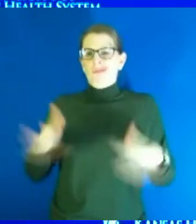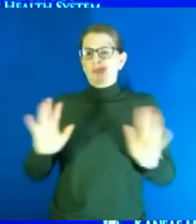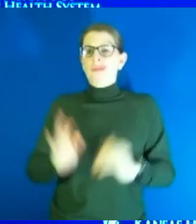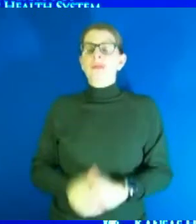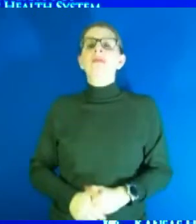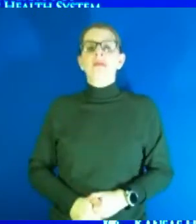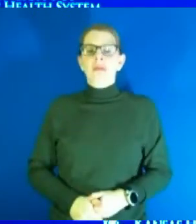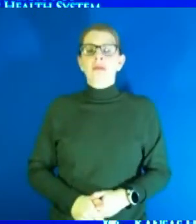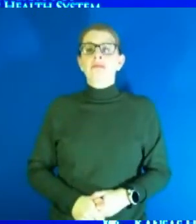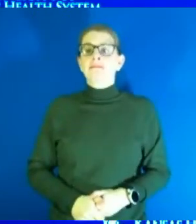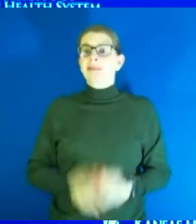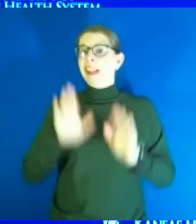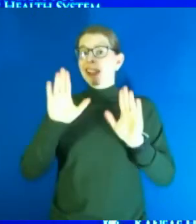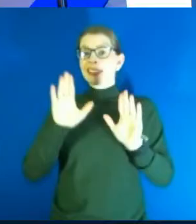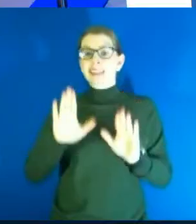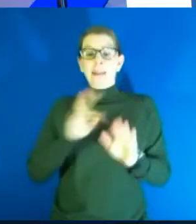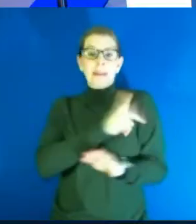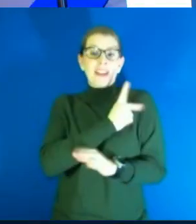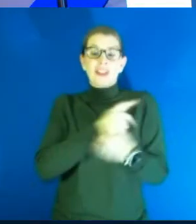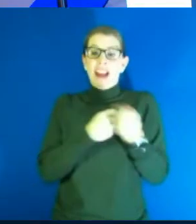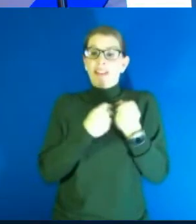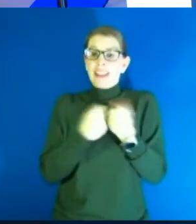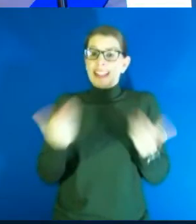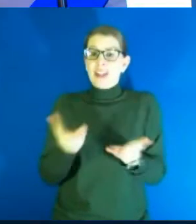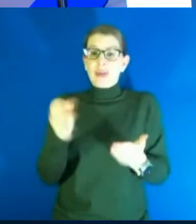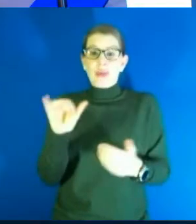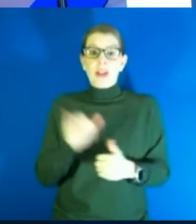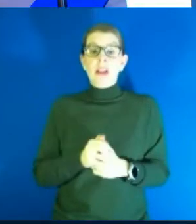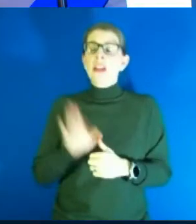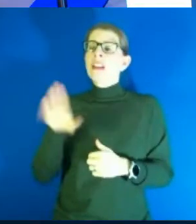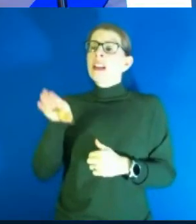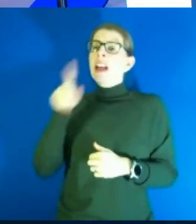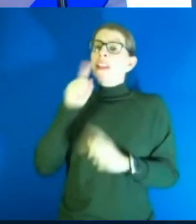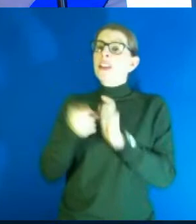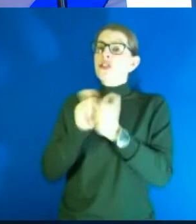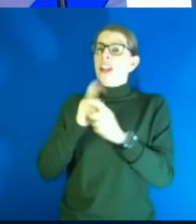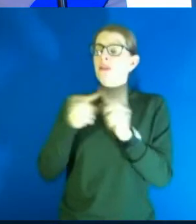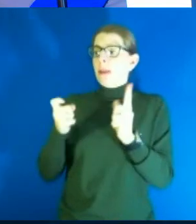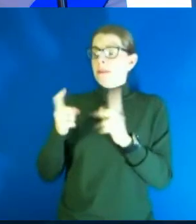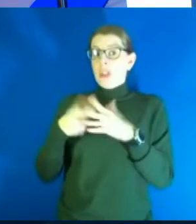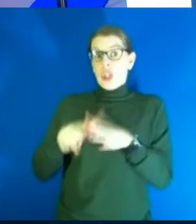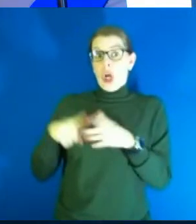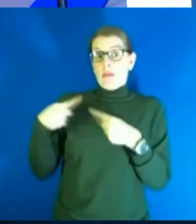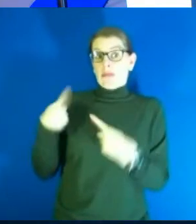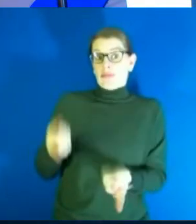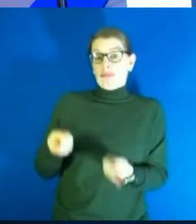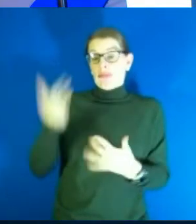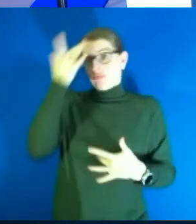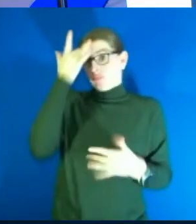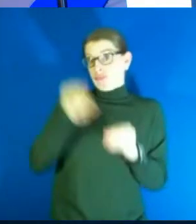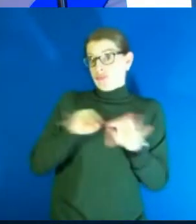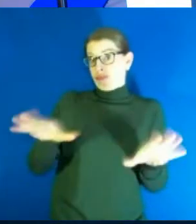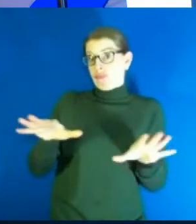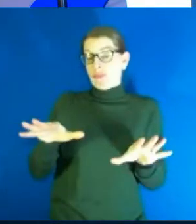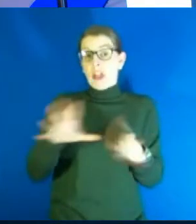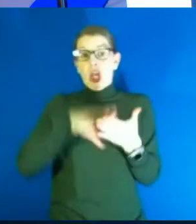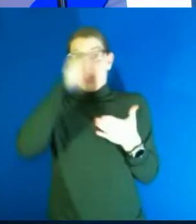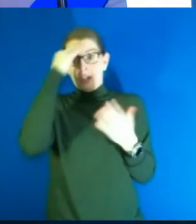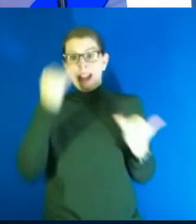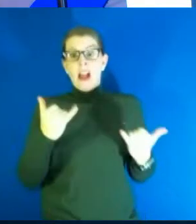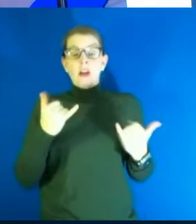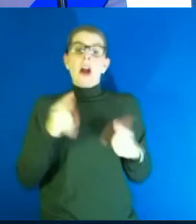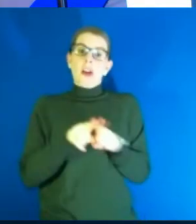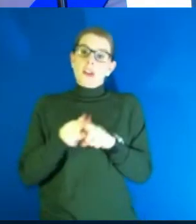just excellent patient advocates here as well. And Dr. Hawkinson, don't you think it's changed certainly from the beginning Yeah. of the pandemic and what we've learned now? And we have a vaccine, so there's lots